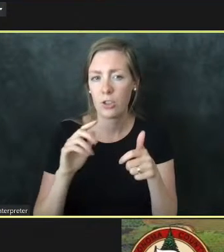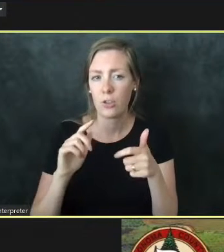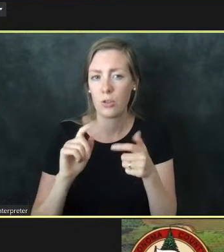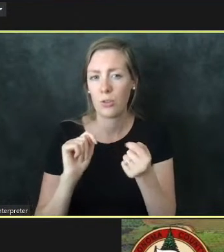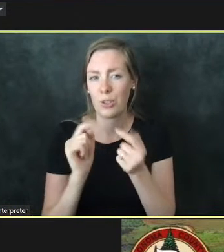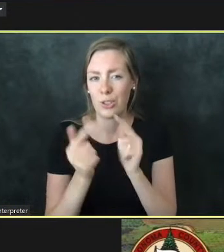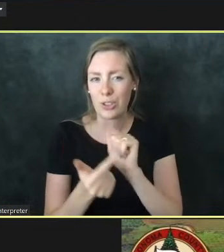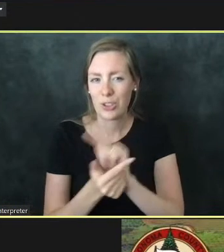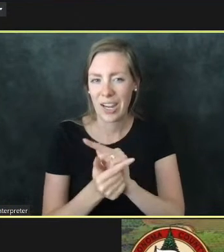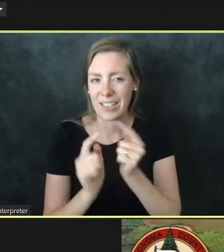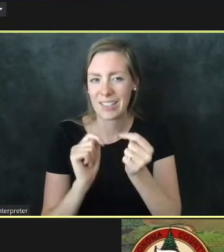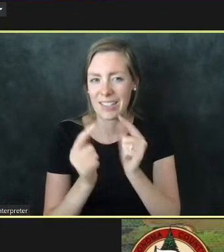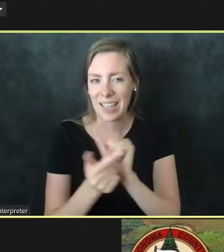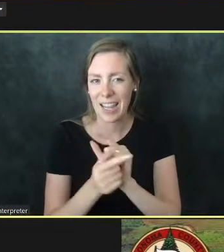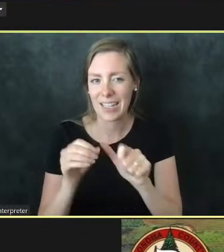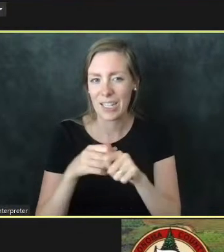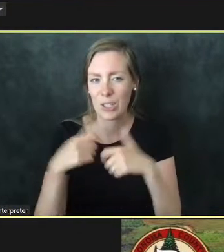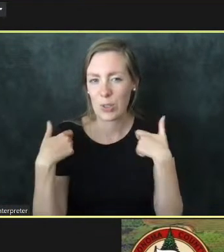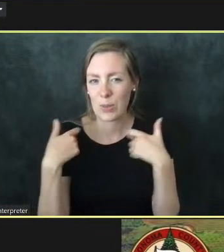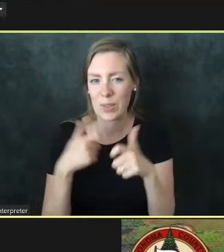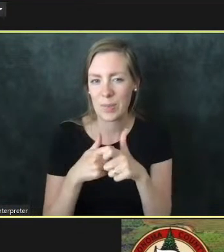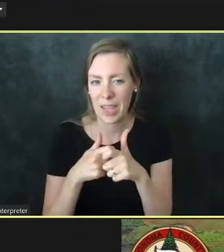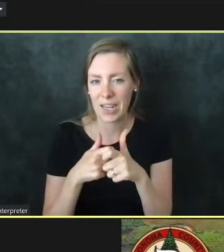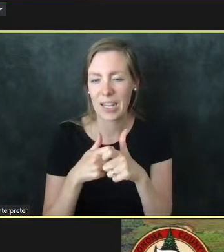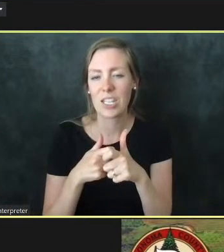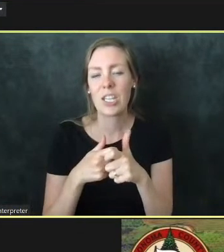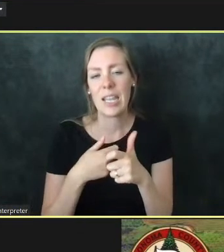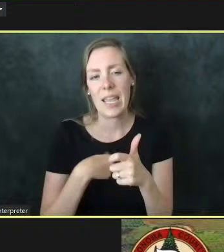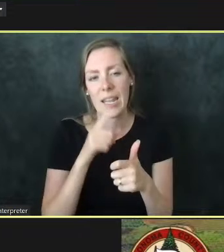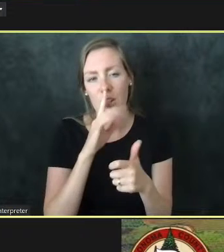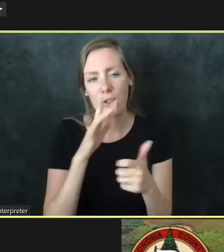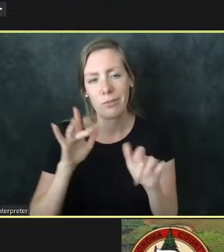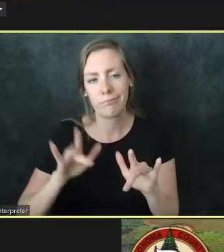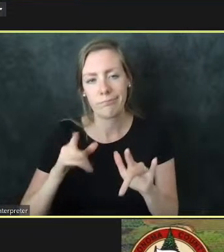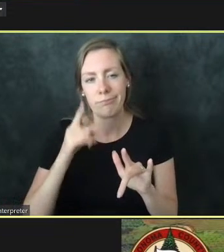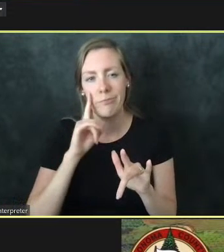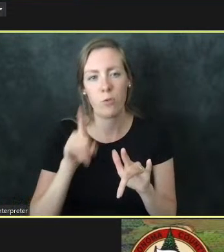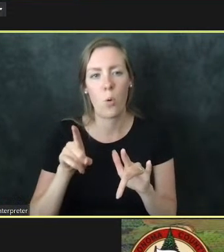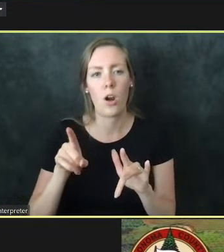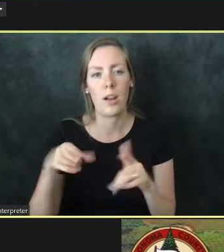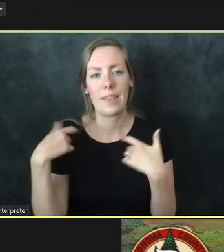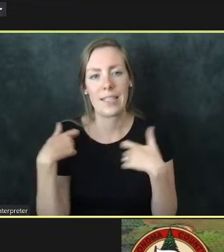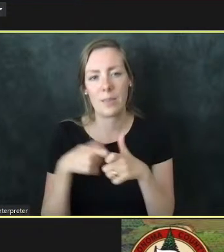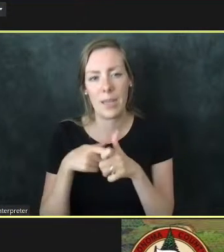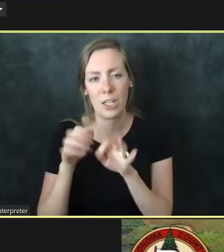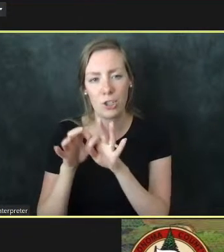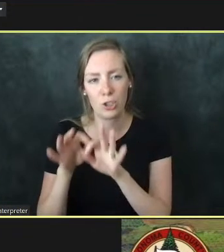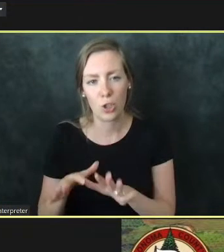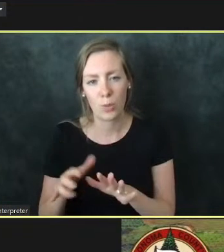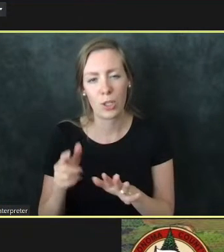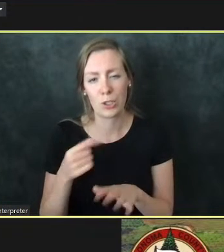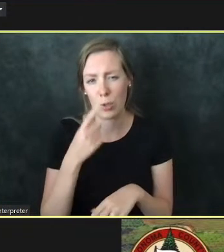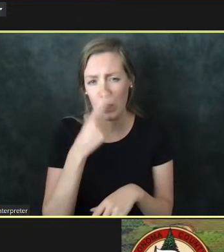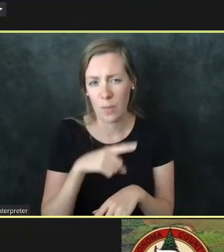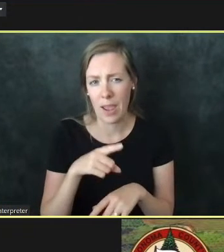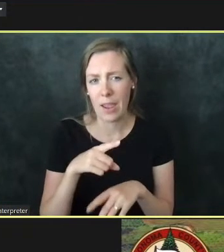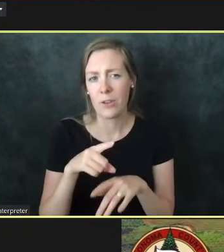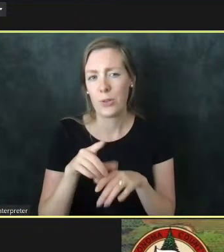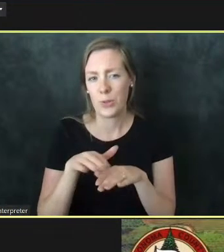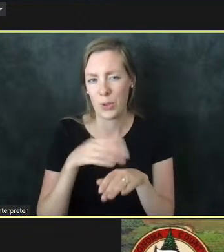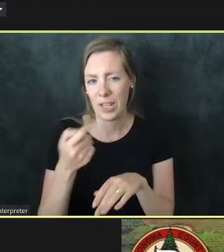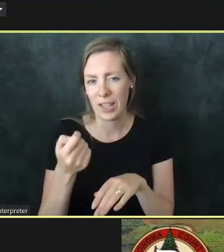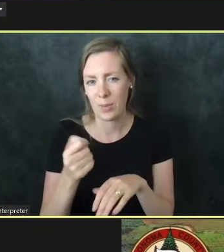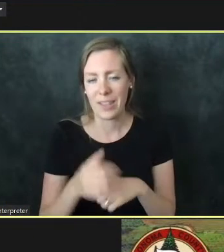complicated information, and I certainly feel for them. We really appreciate them being here. Thank you. Thank you for